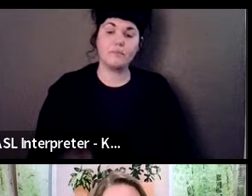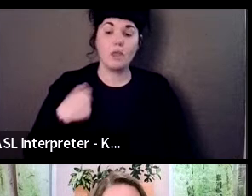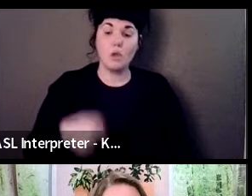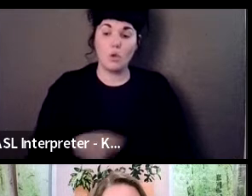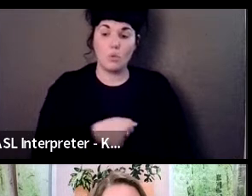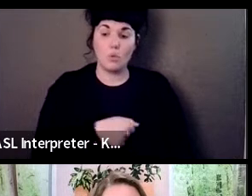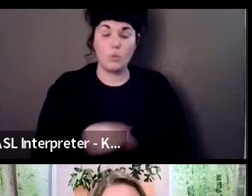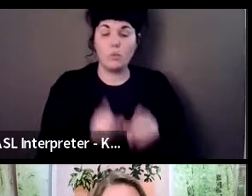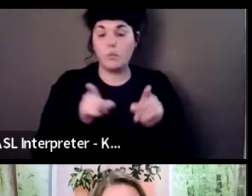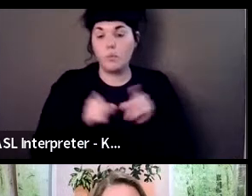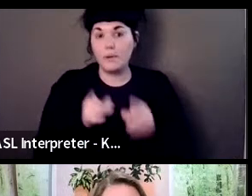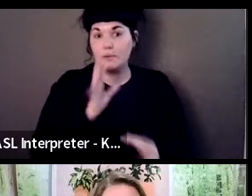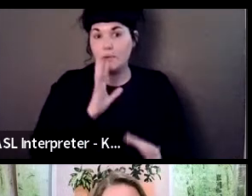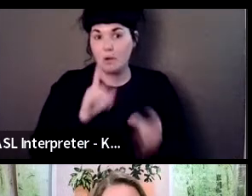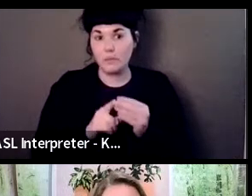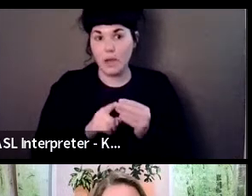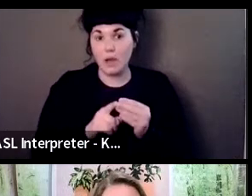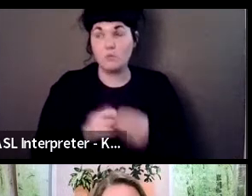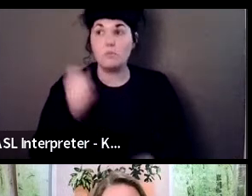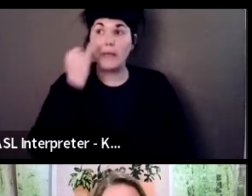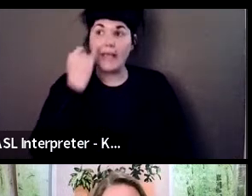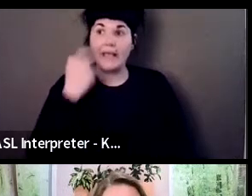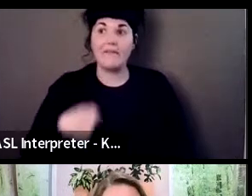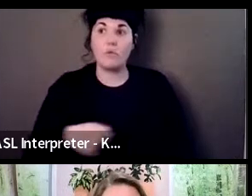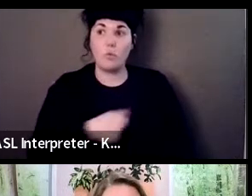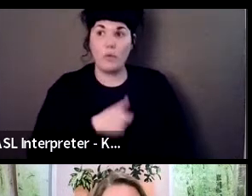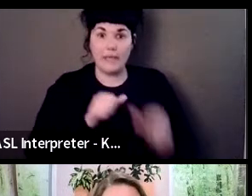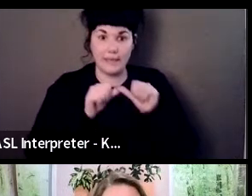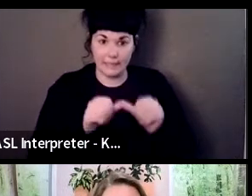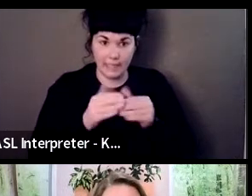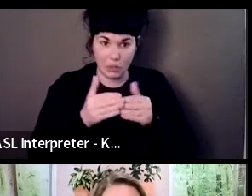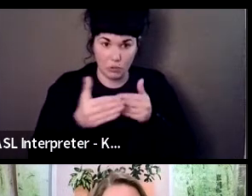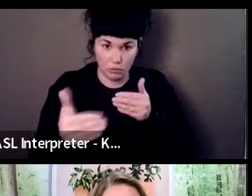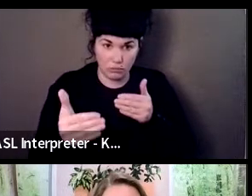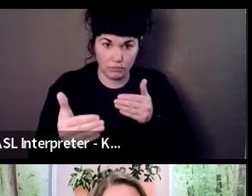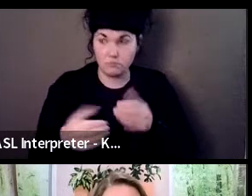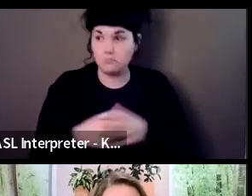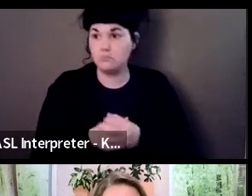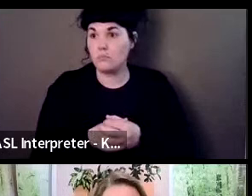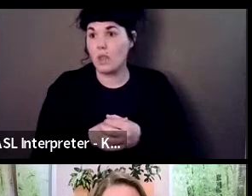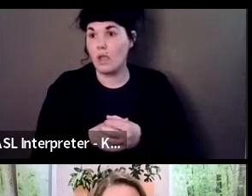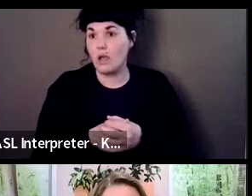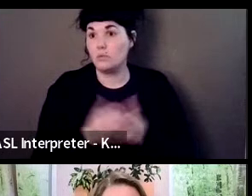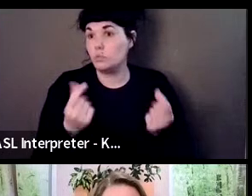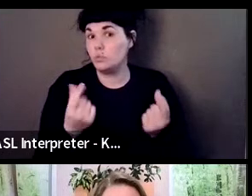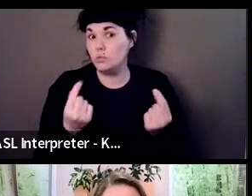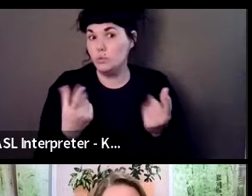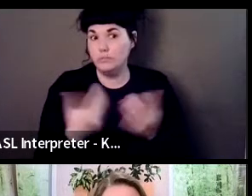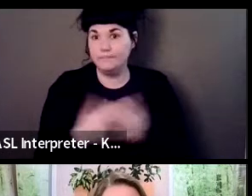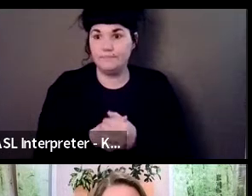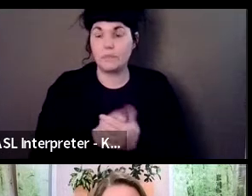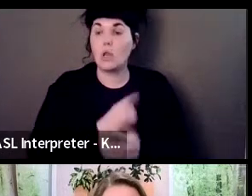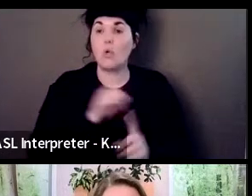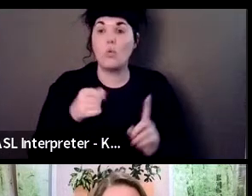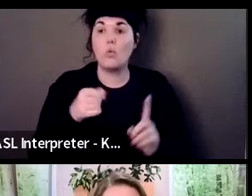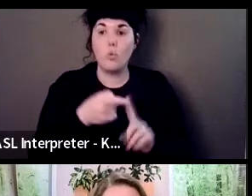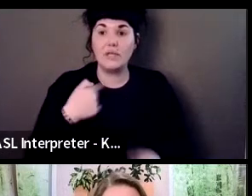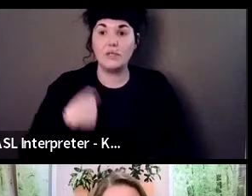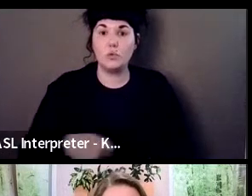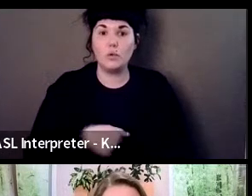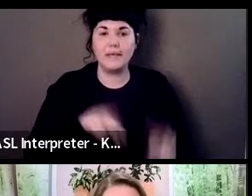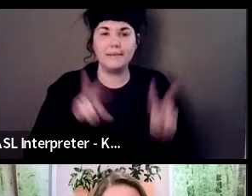we continue, if we do continue, when do we expire, when